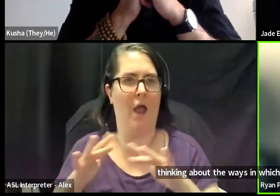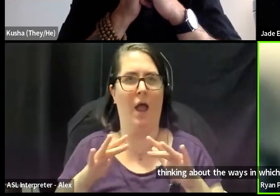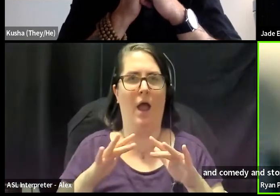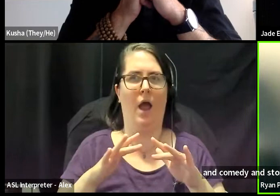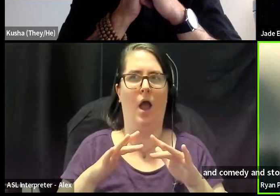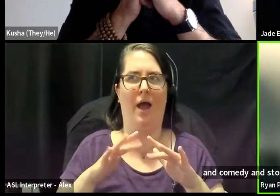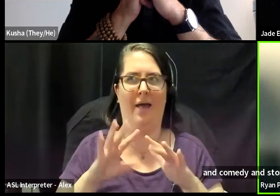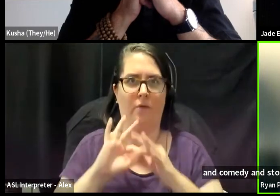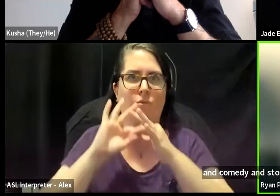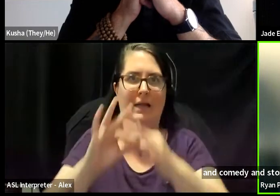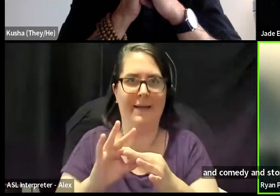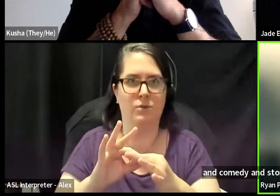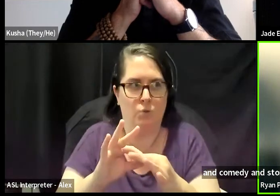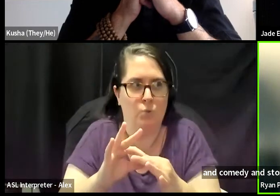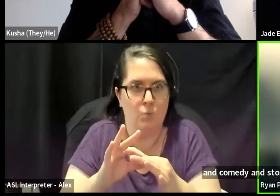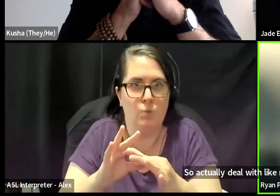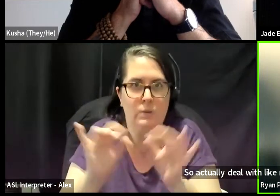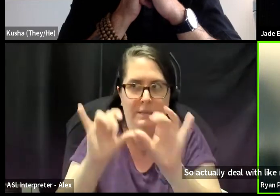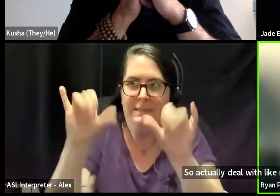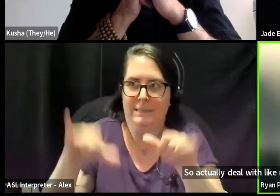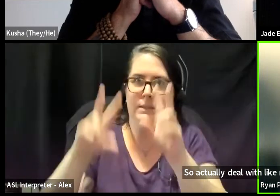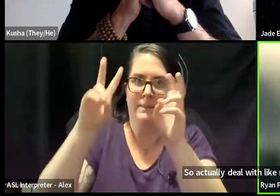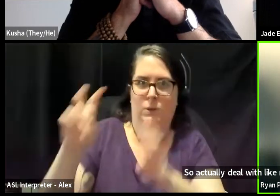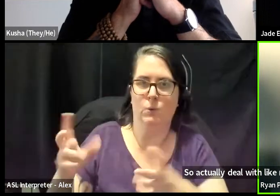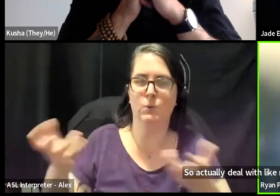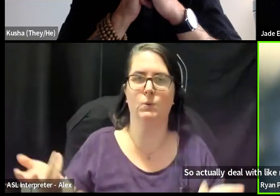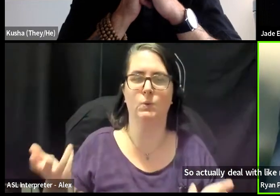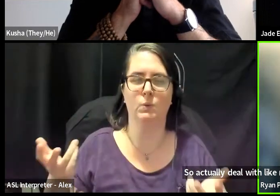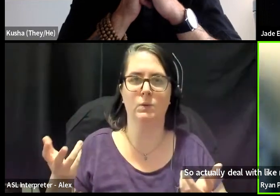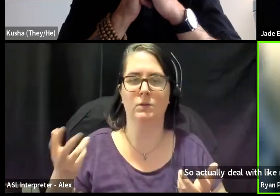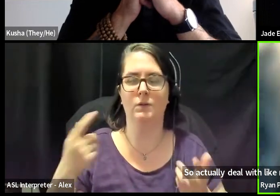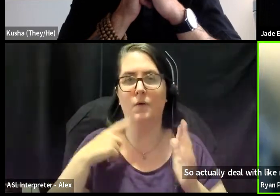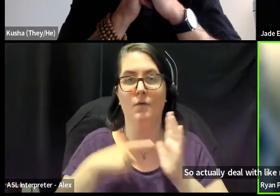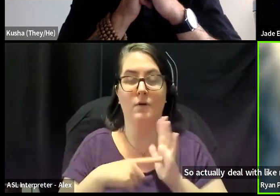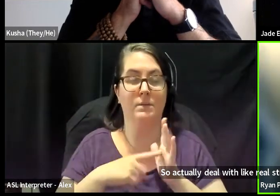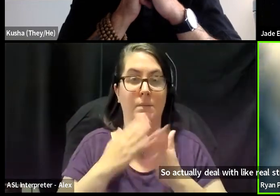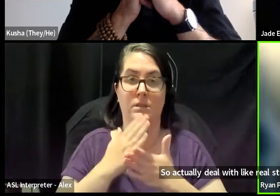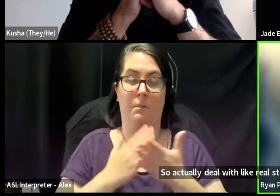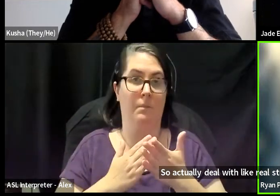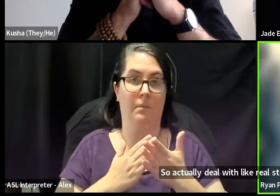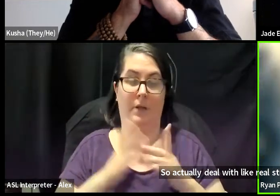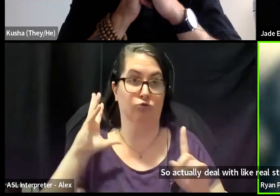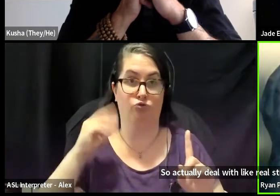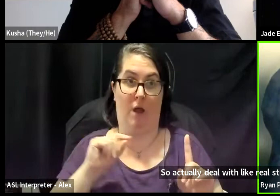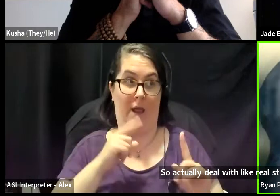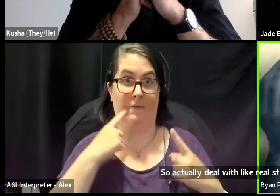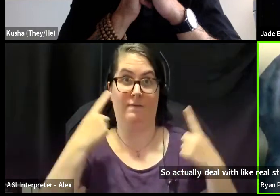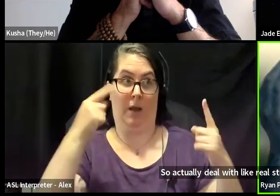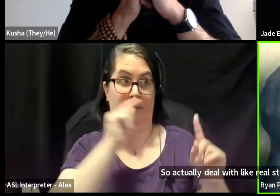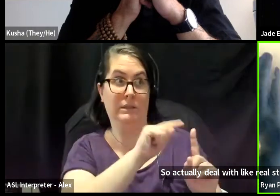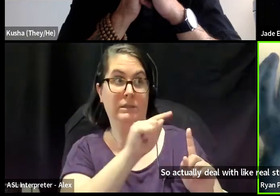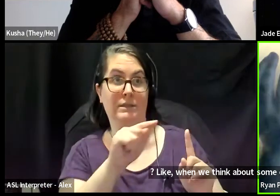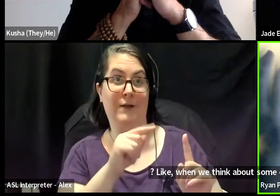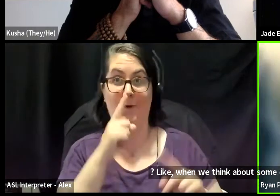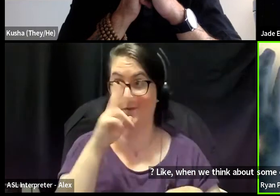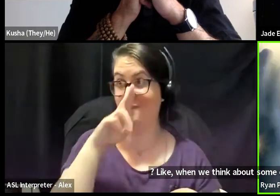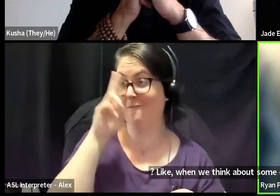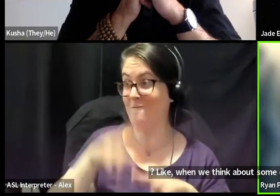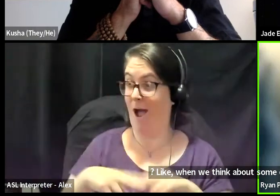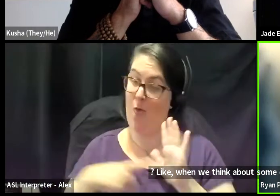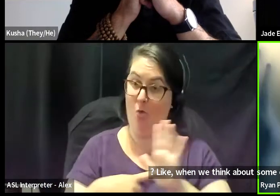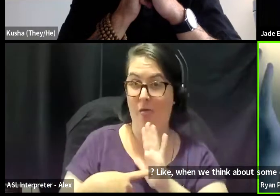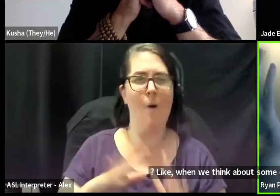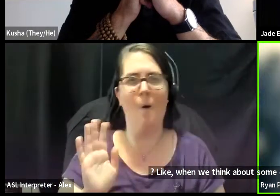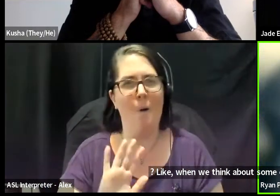structural issues, right? Like when we think about some of the most, pivotal foundational drag artists, they were not doing drag just for fun. They were doing